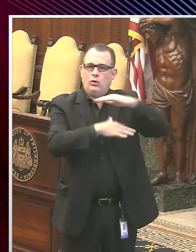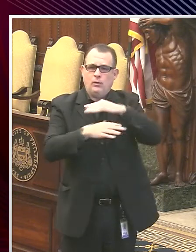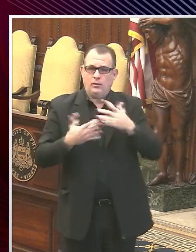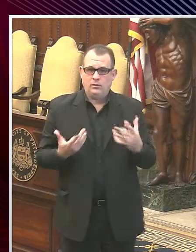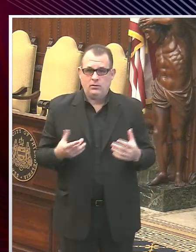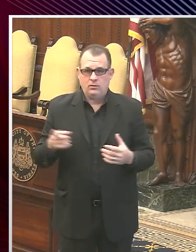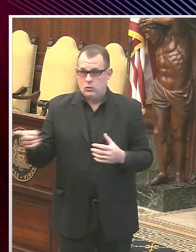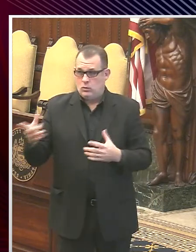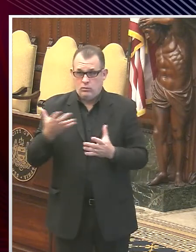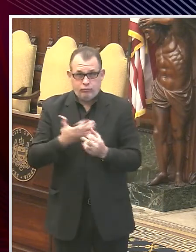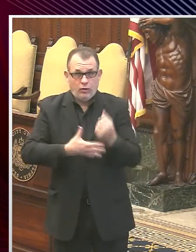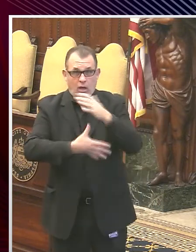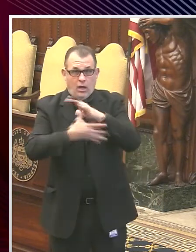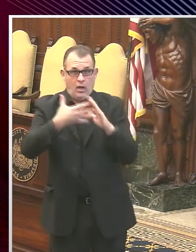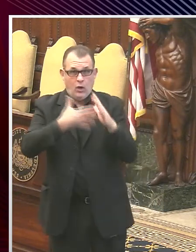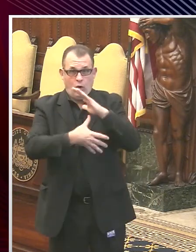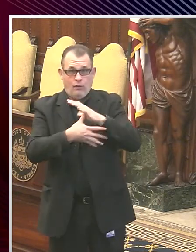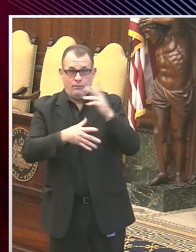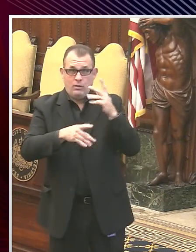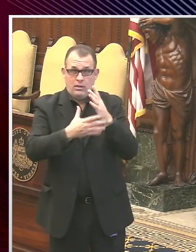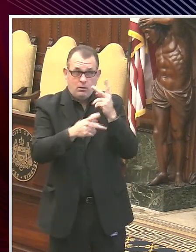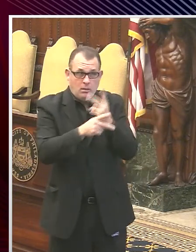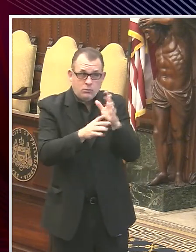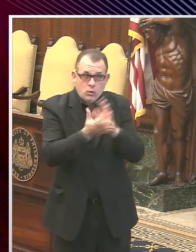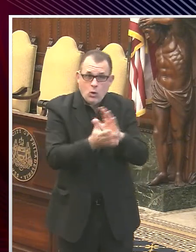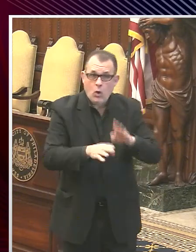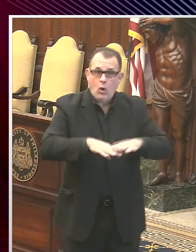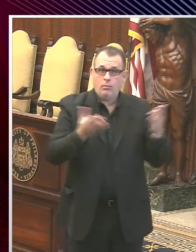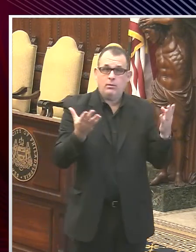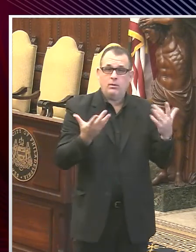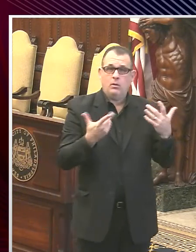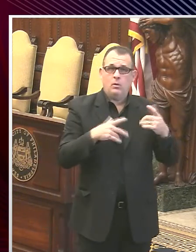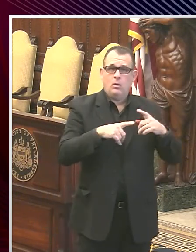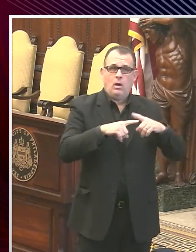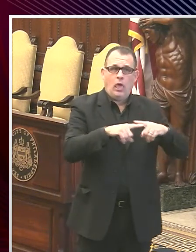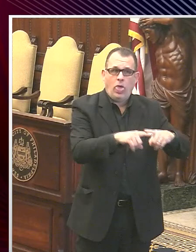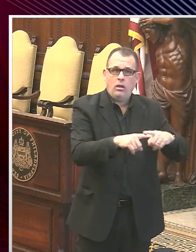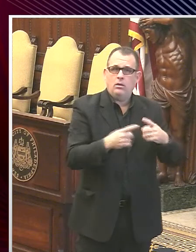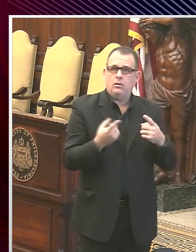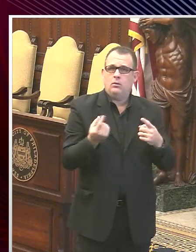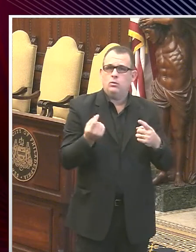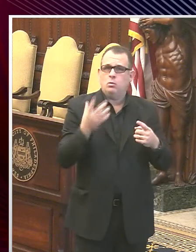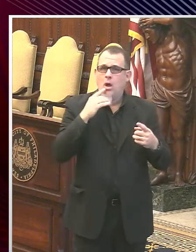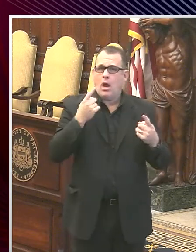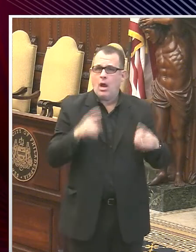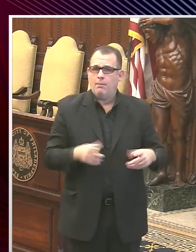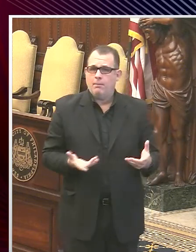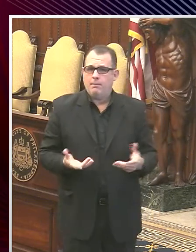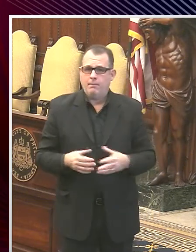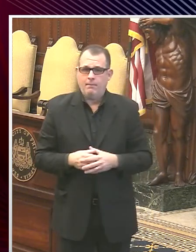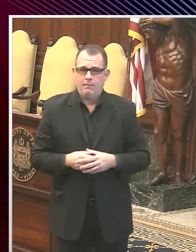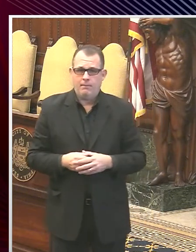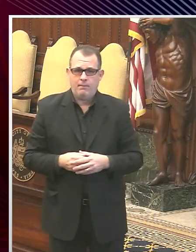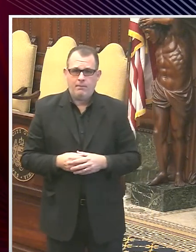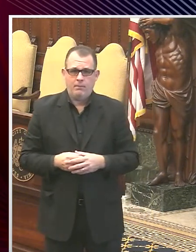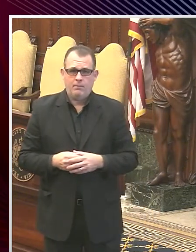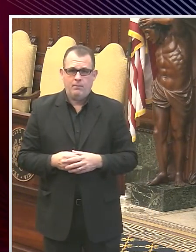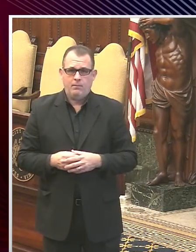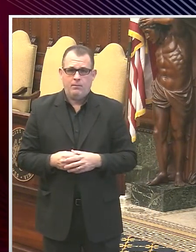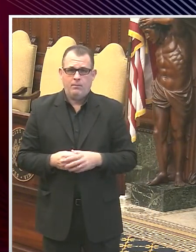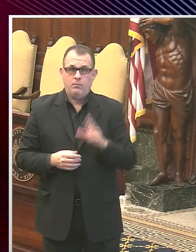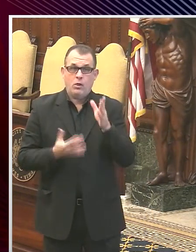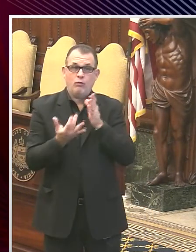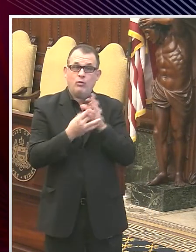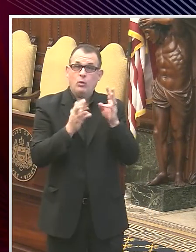them open, or is that all just going to depend on what's happening with the virus? I think we'll have a better idea once we get through this winter